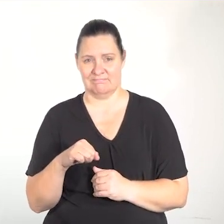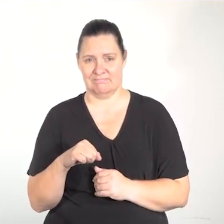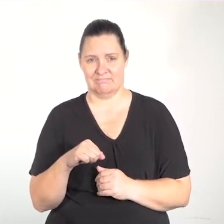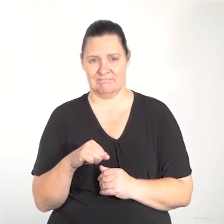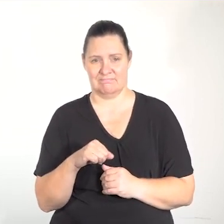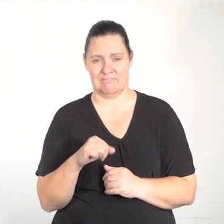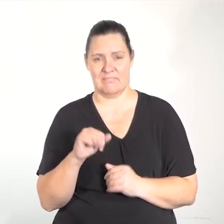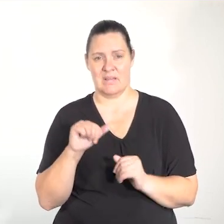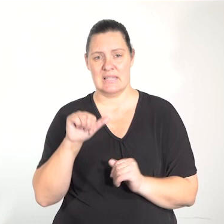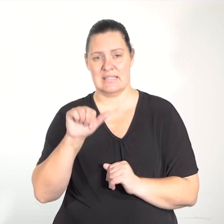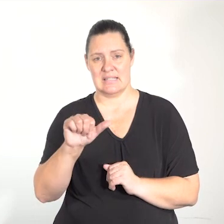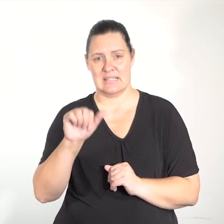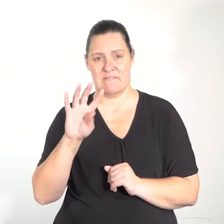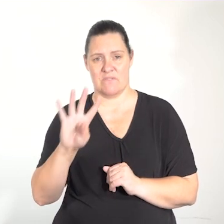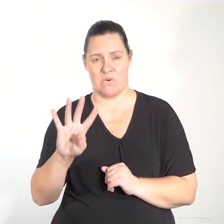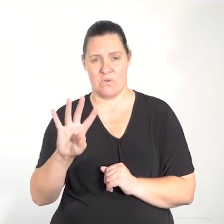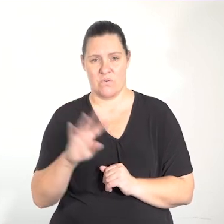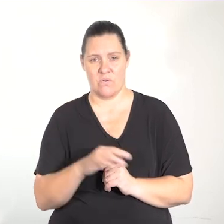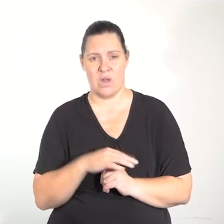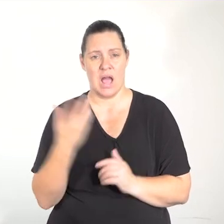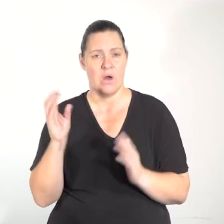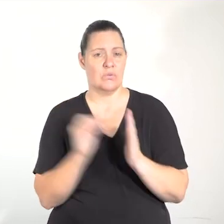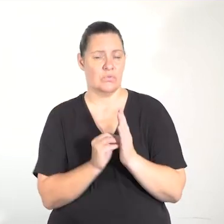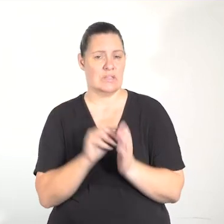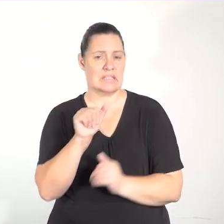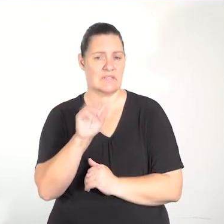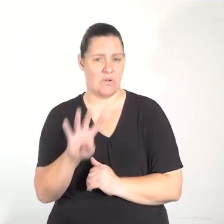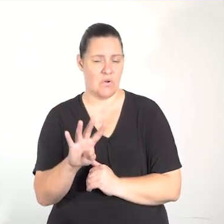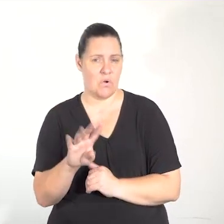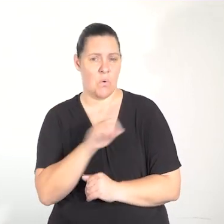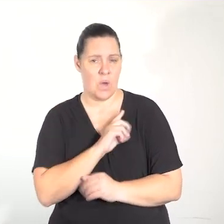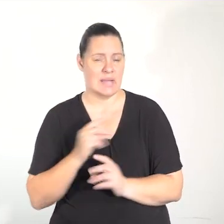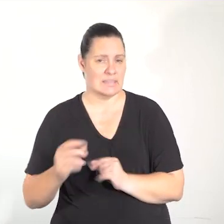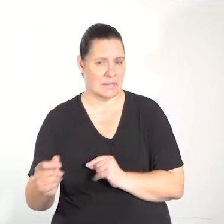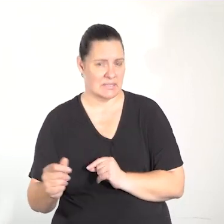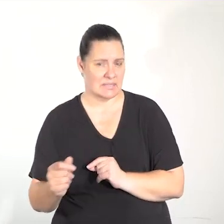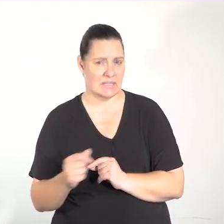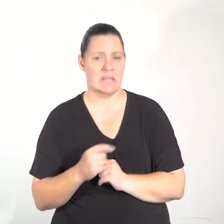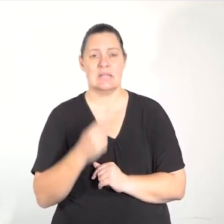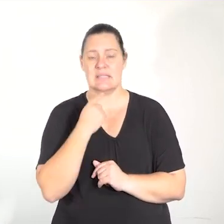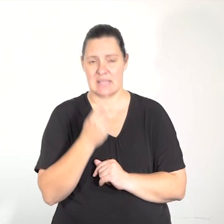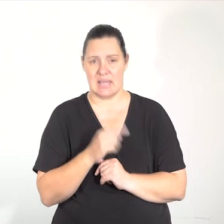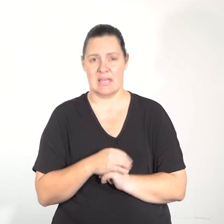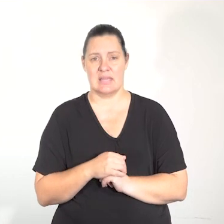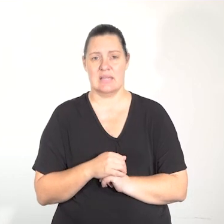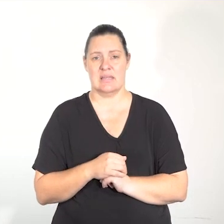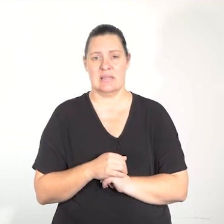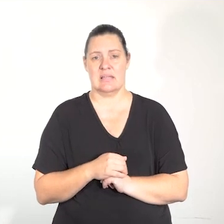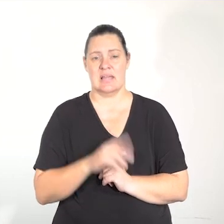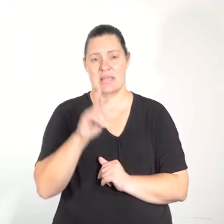is 64. How do we write the units for 64? Because it's a speed, remember, we are going to